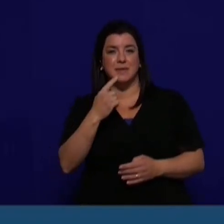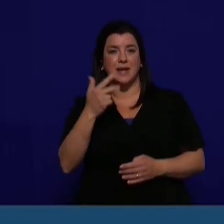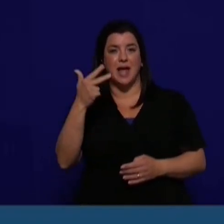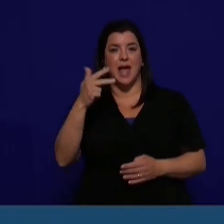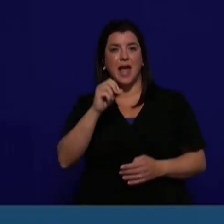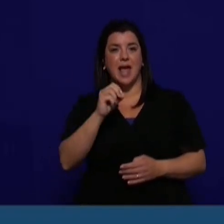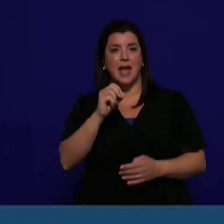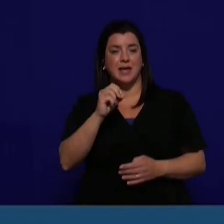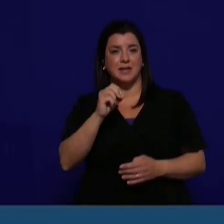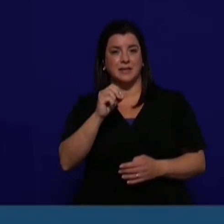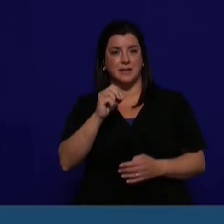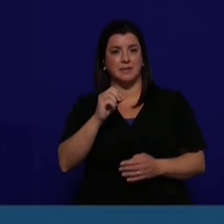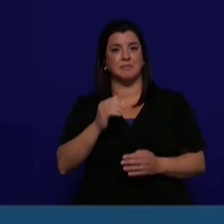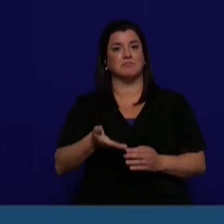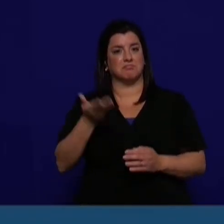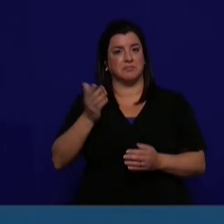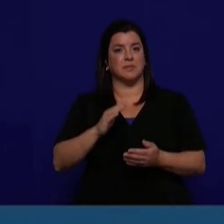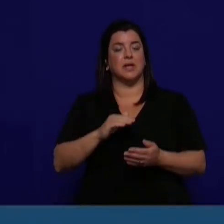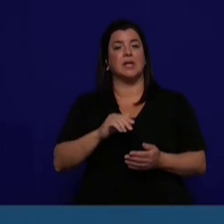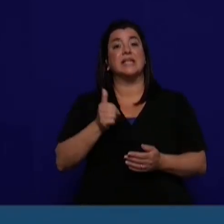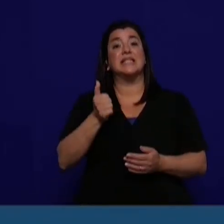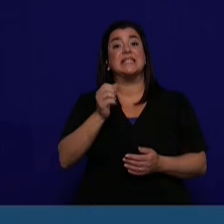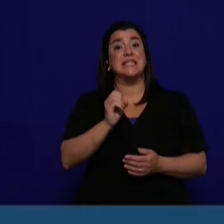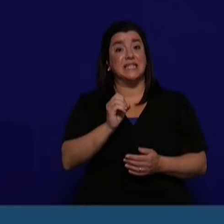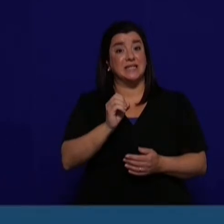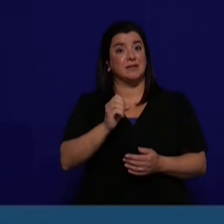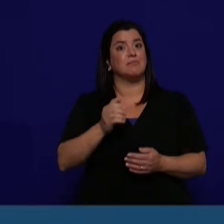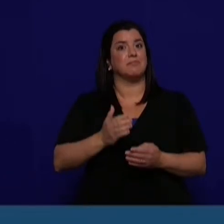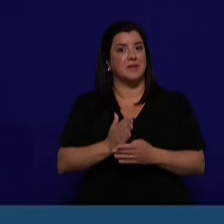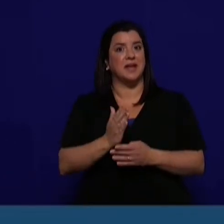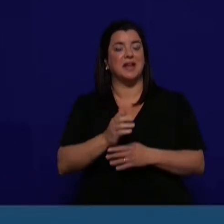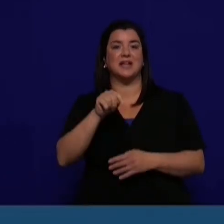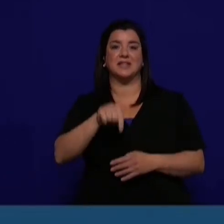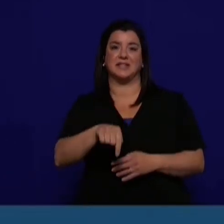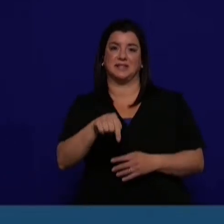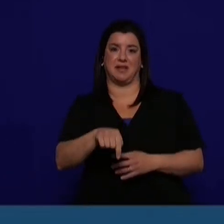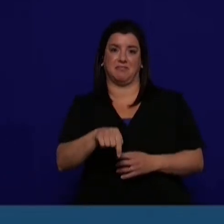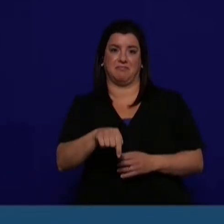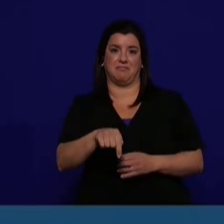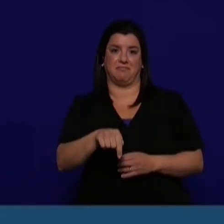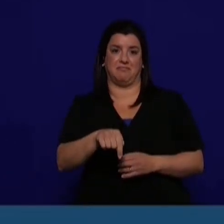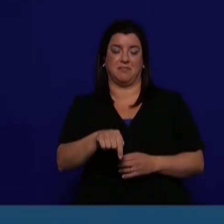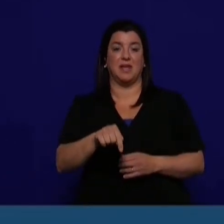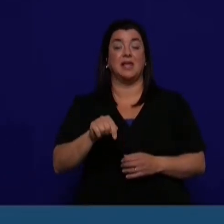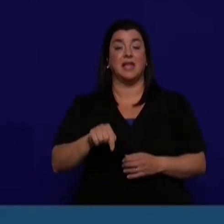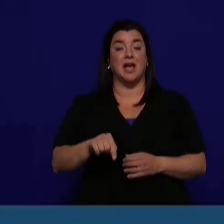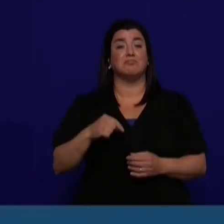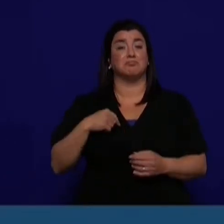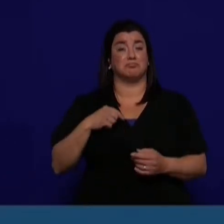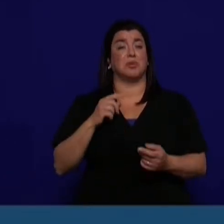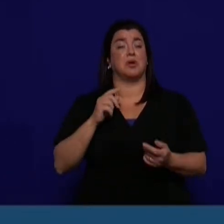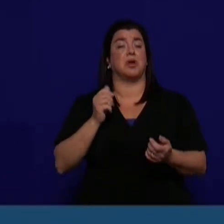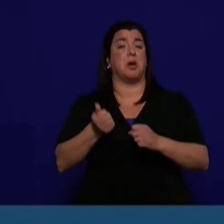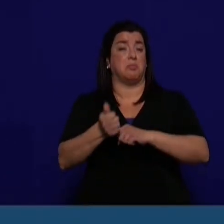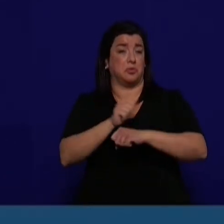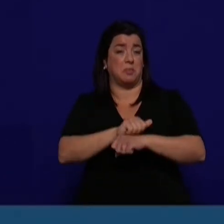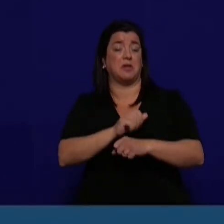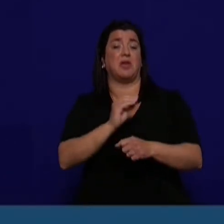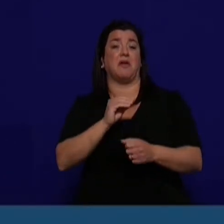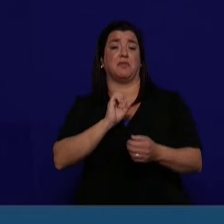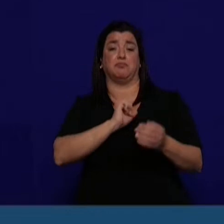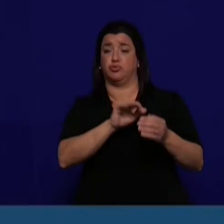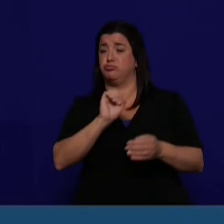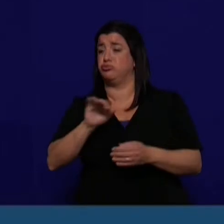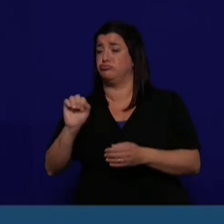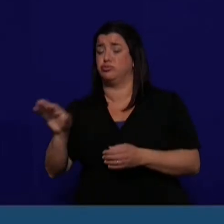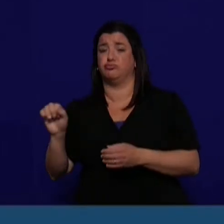sena u bħalma qegħdin taraw in-numri ta' nies li huma vaċċinati huwa ammont sostanzjali, infatti l-ammont ta'